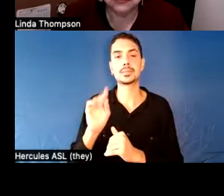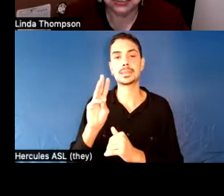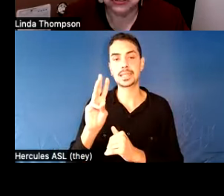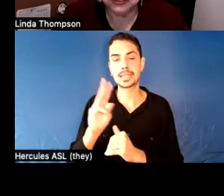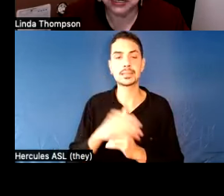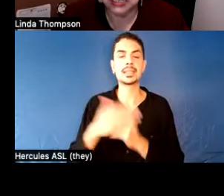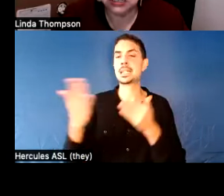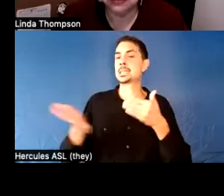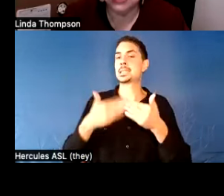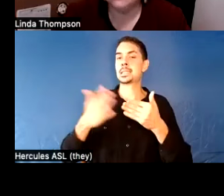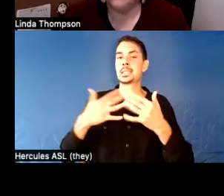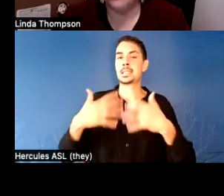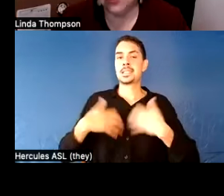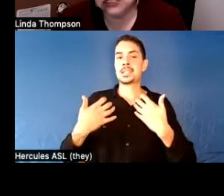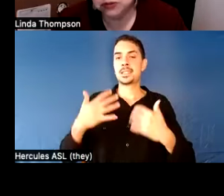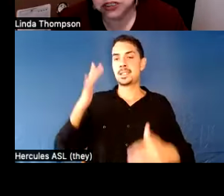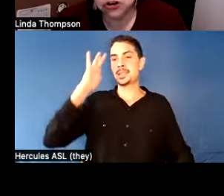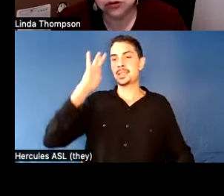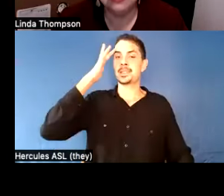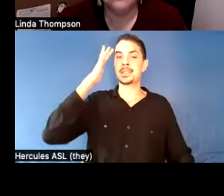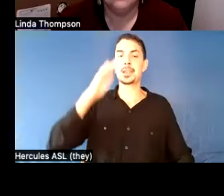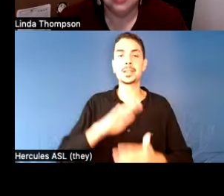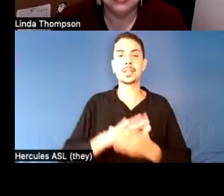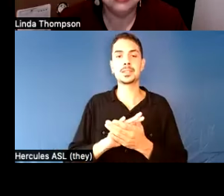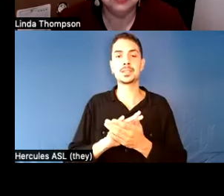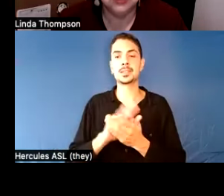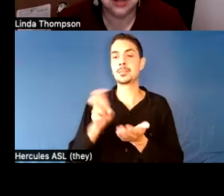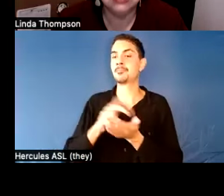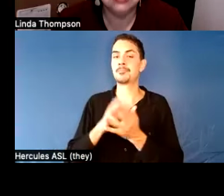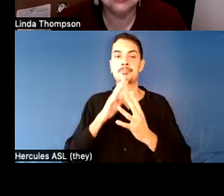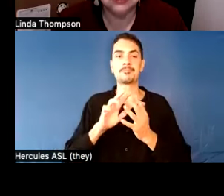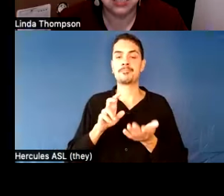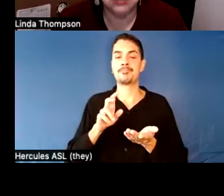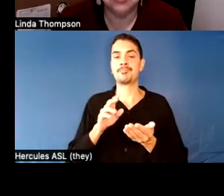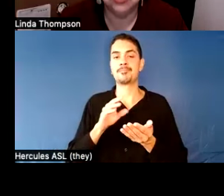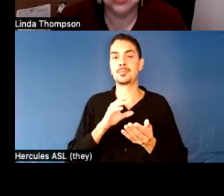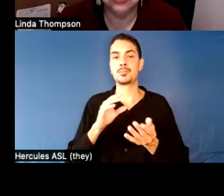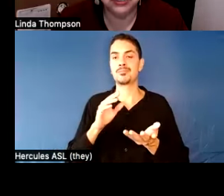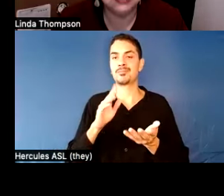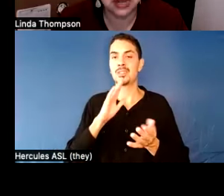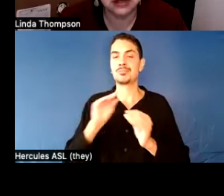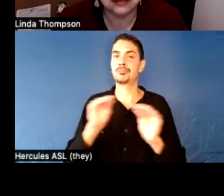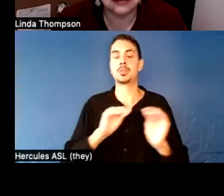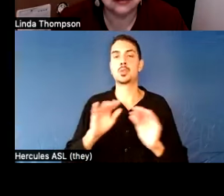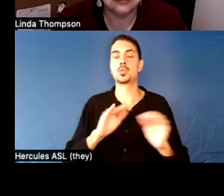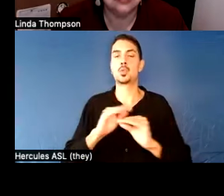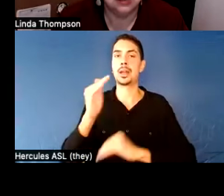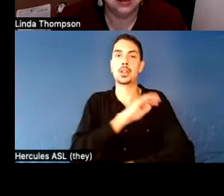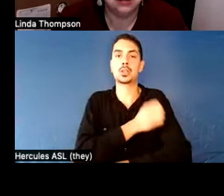Loss of interest in activities that were once pleasurable. And this is what Isaac was talking about, including